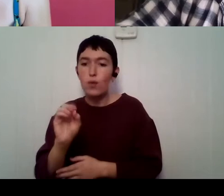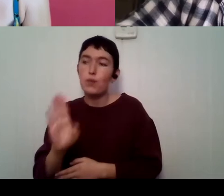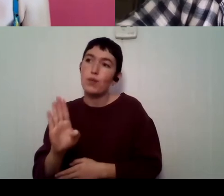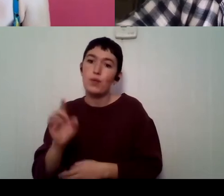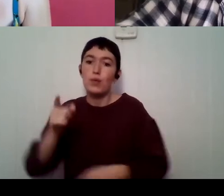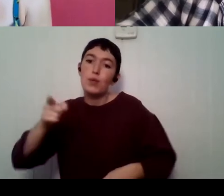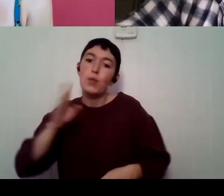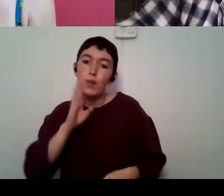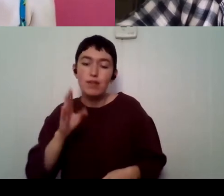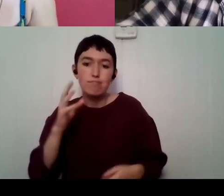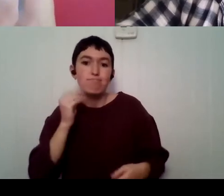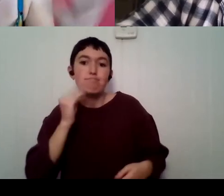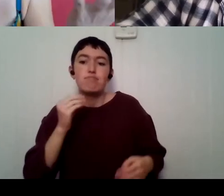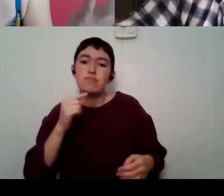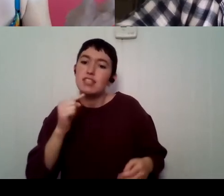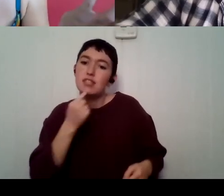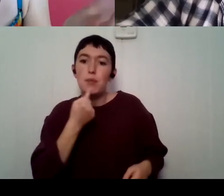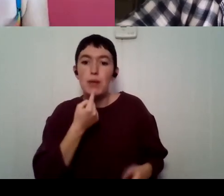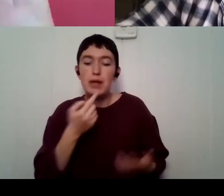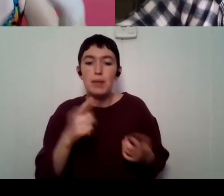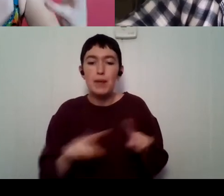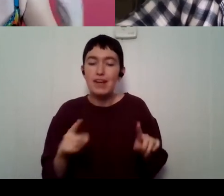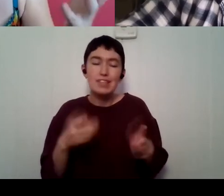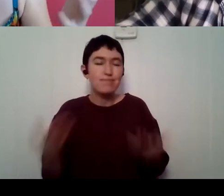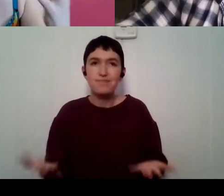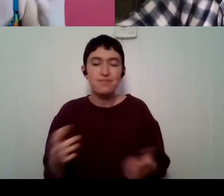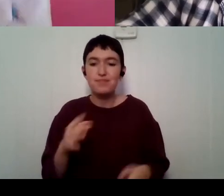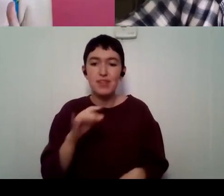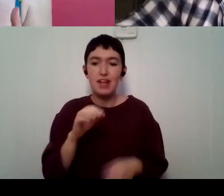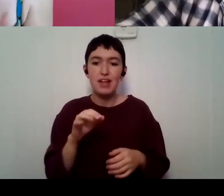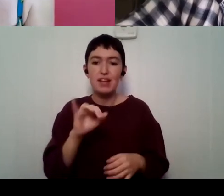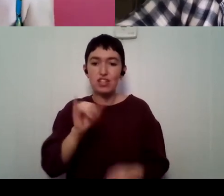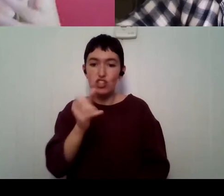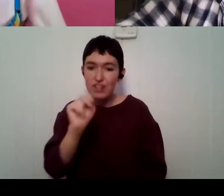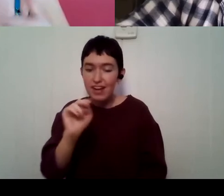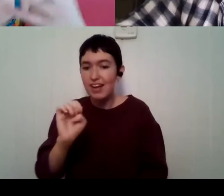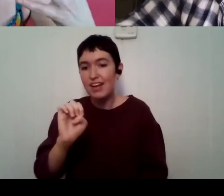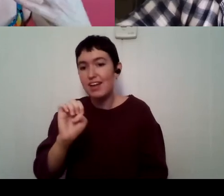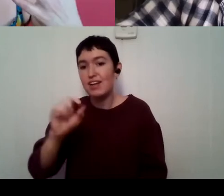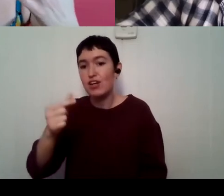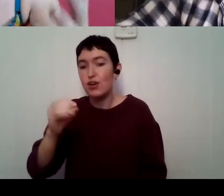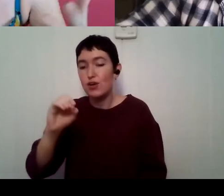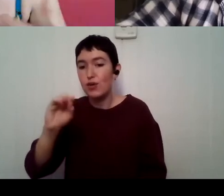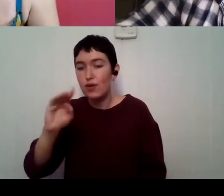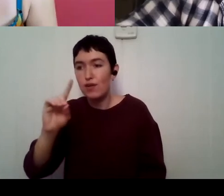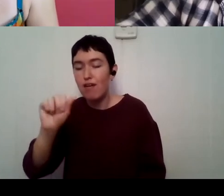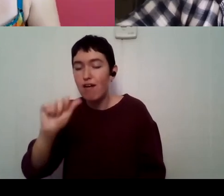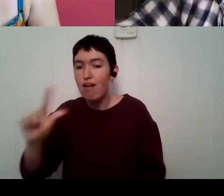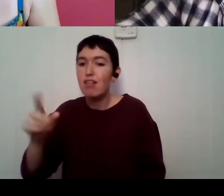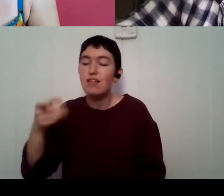she can't exceed expectations even more. I mean, she's just the most, not only is she just lovely,